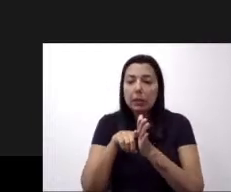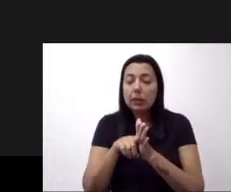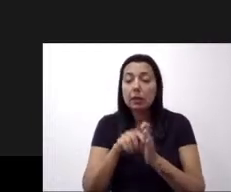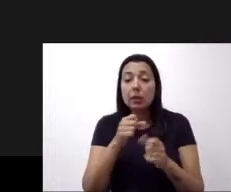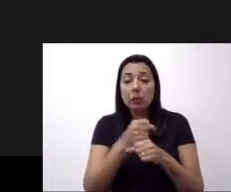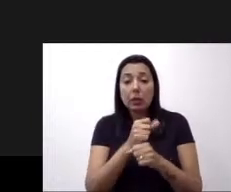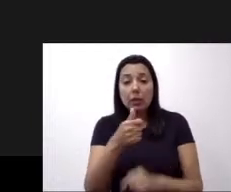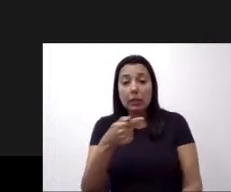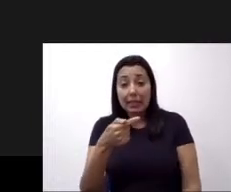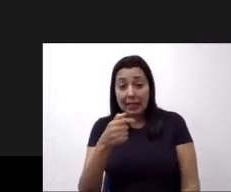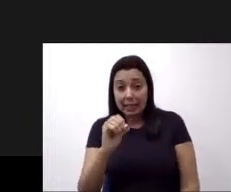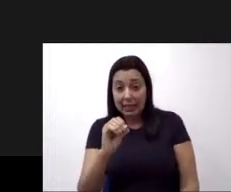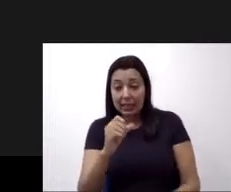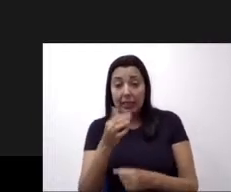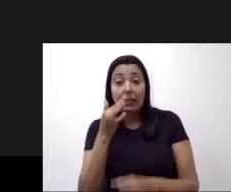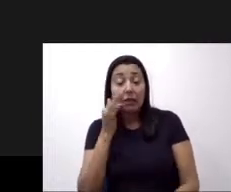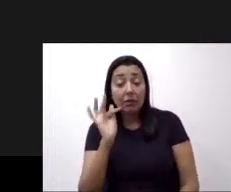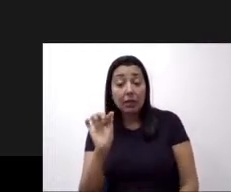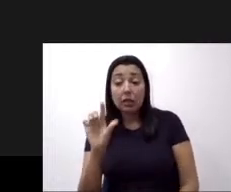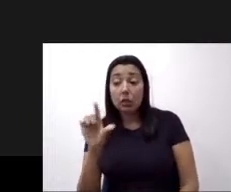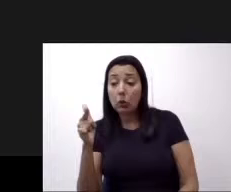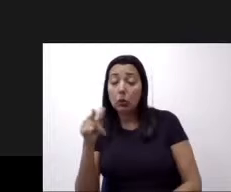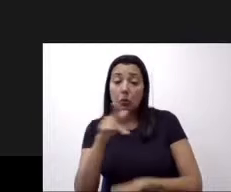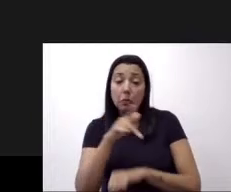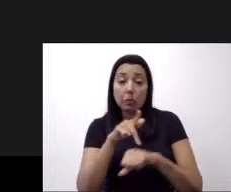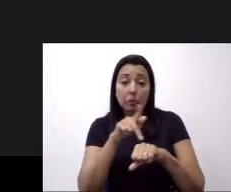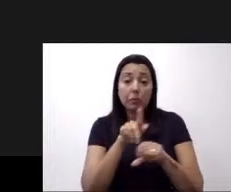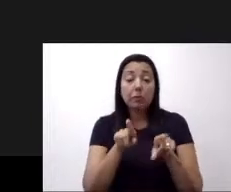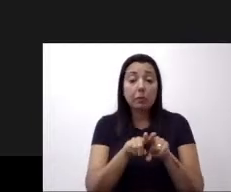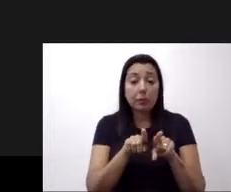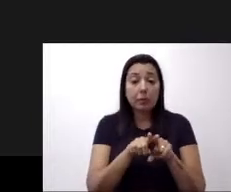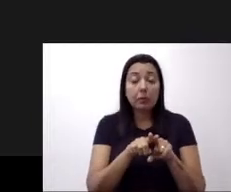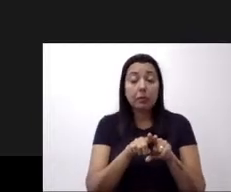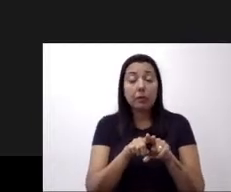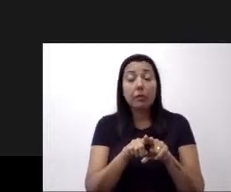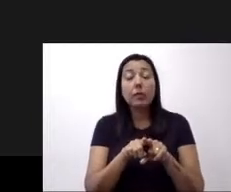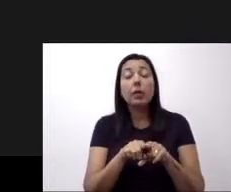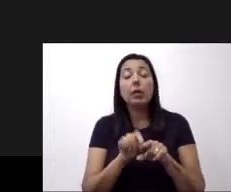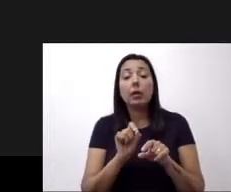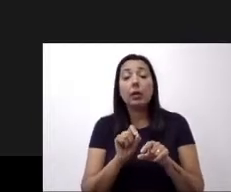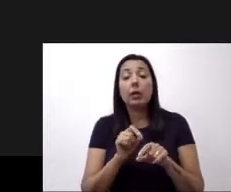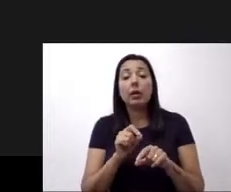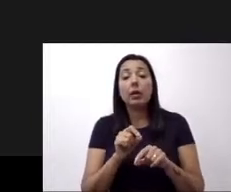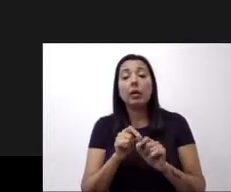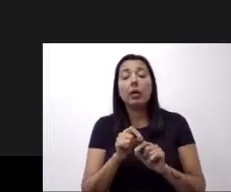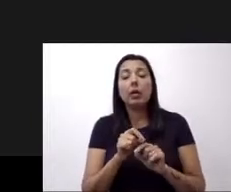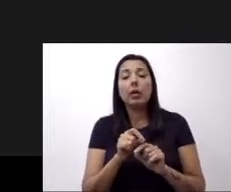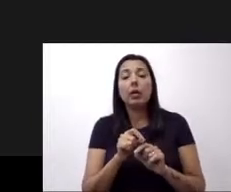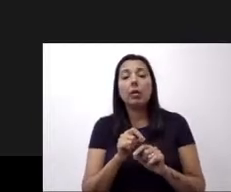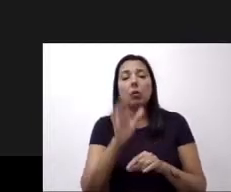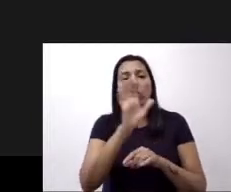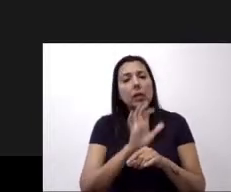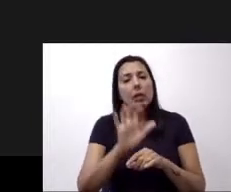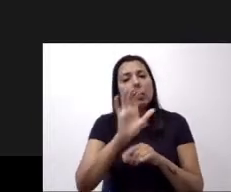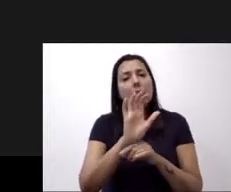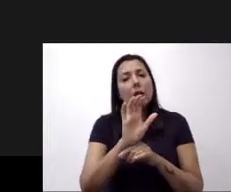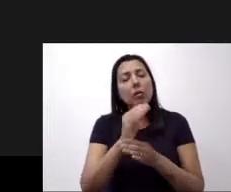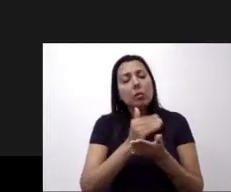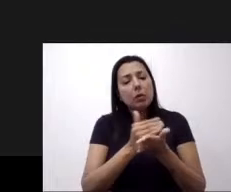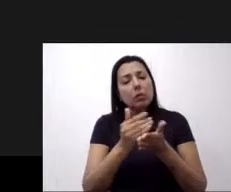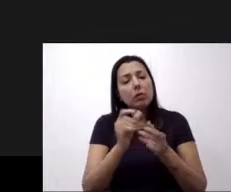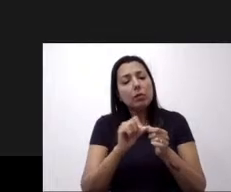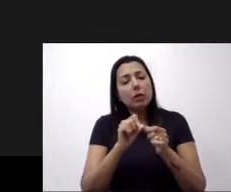other Occidental countries, states have begun to promote gender equality. In